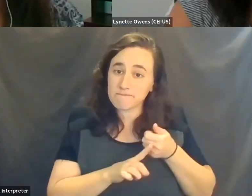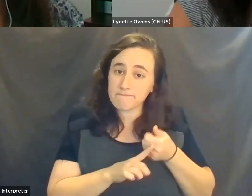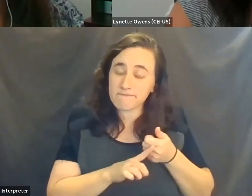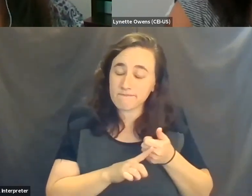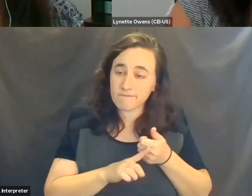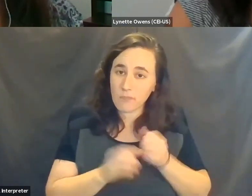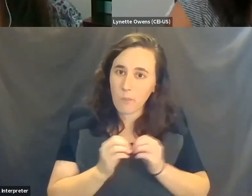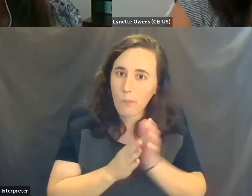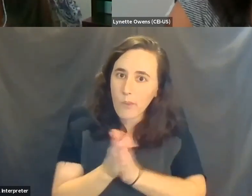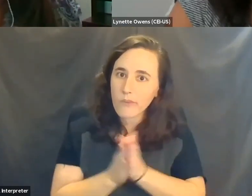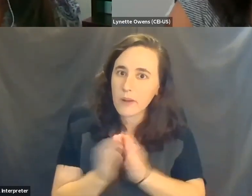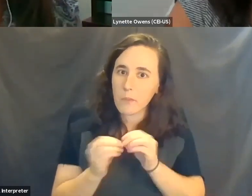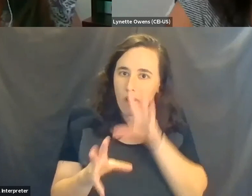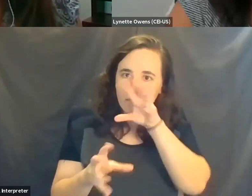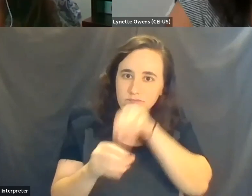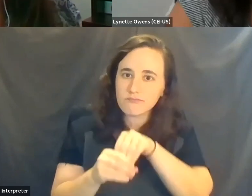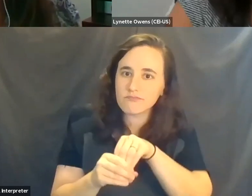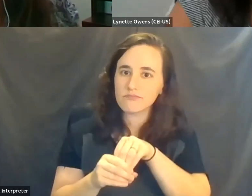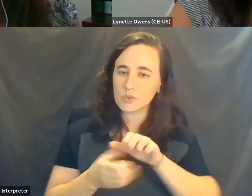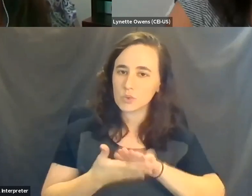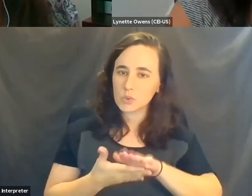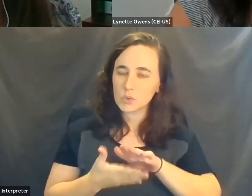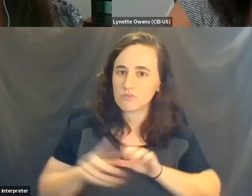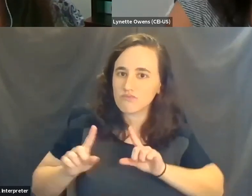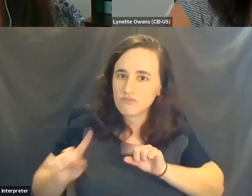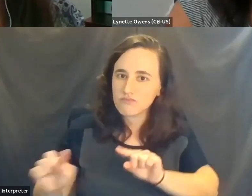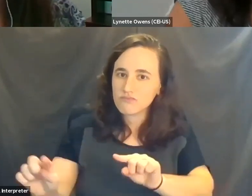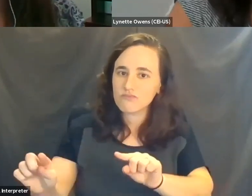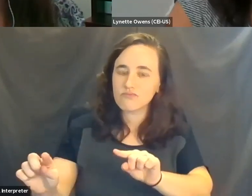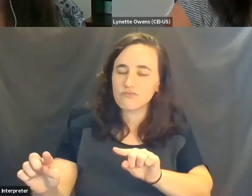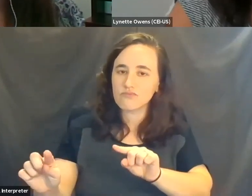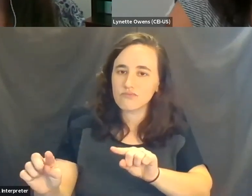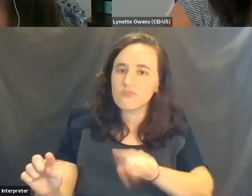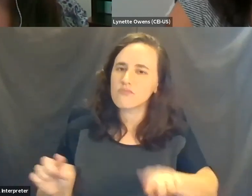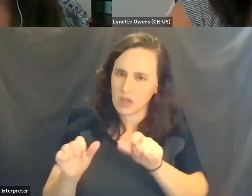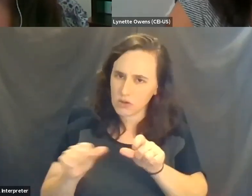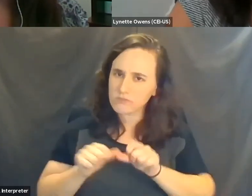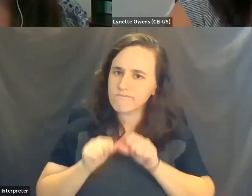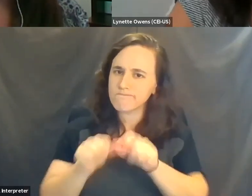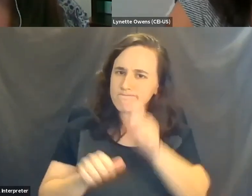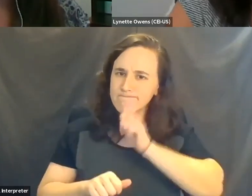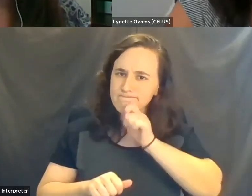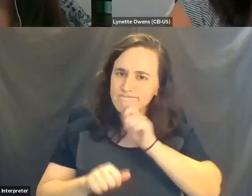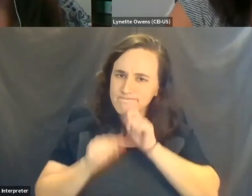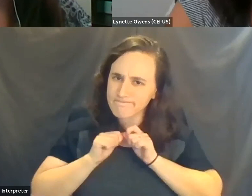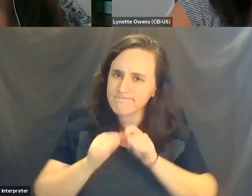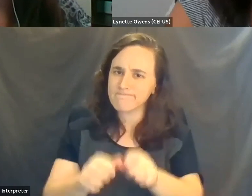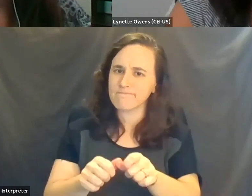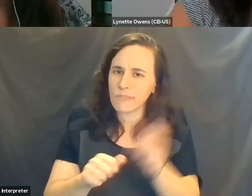motivated and engaged in school, like that's, they were able to maintain that level of